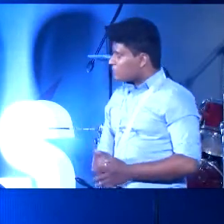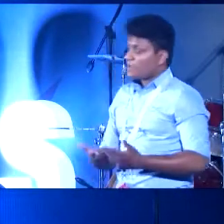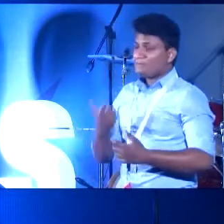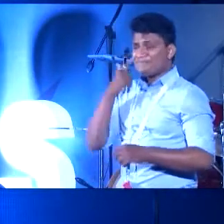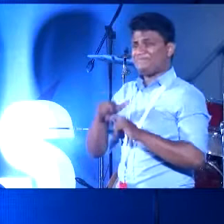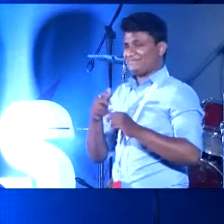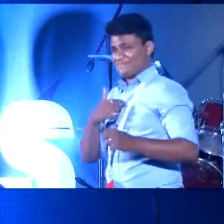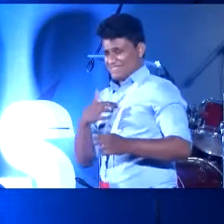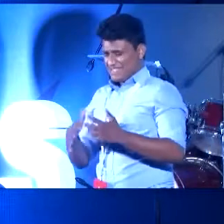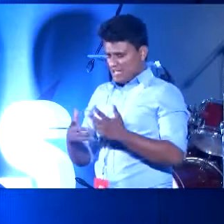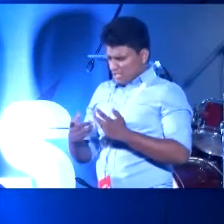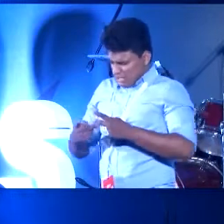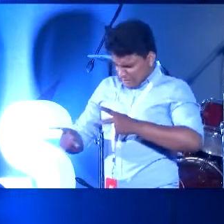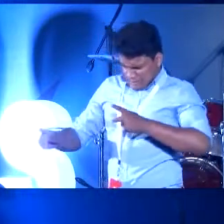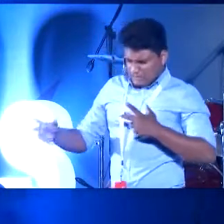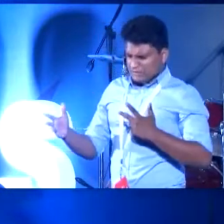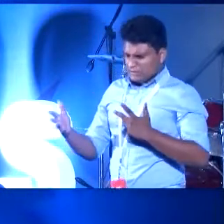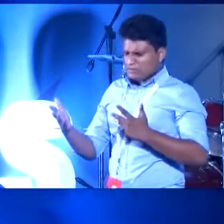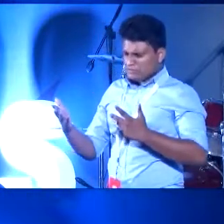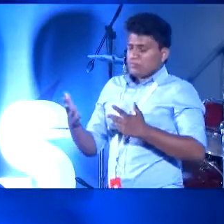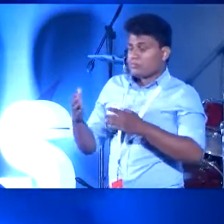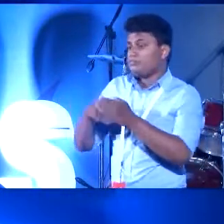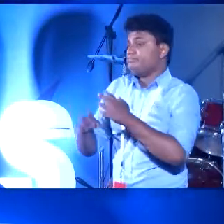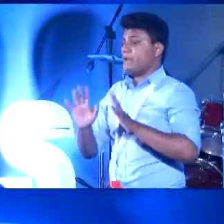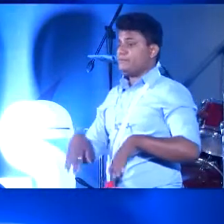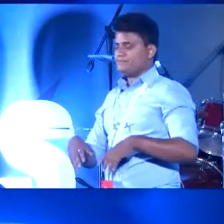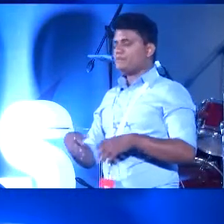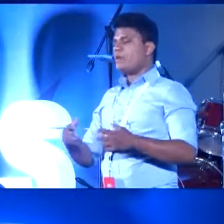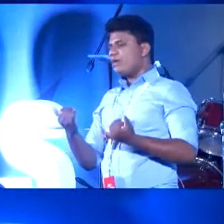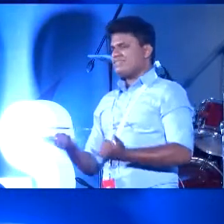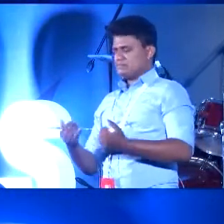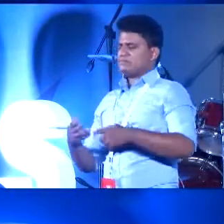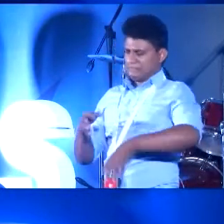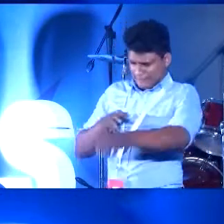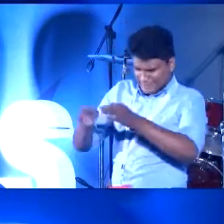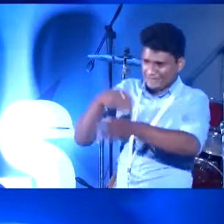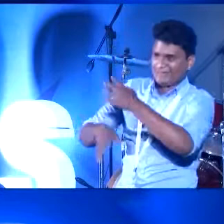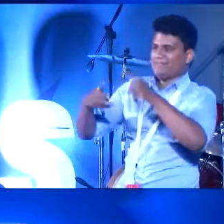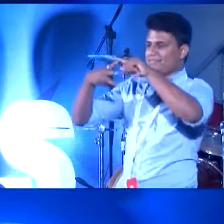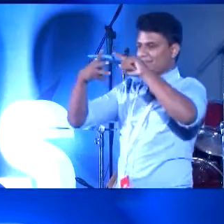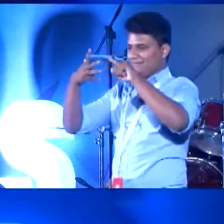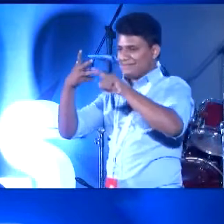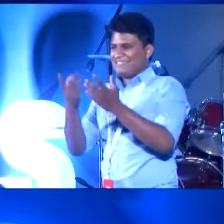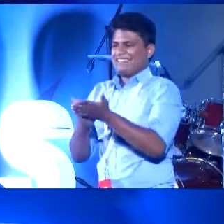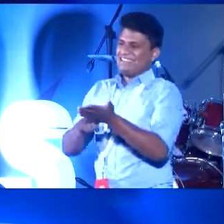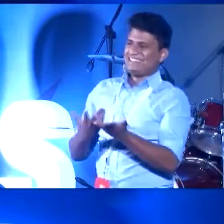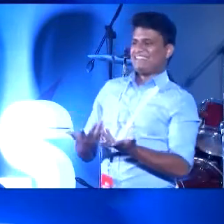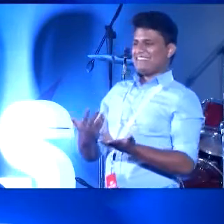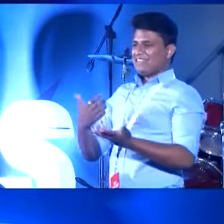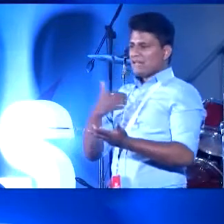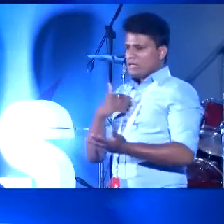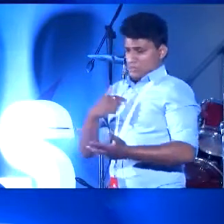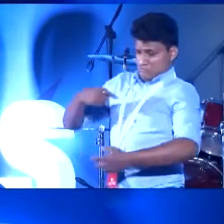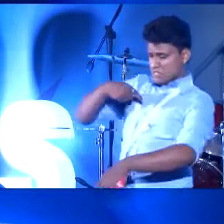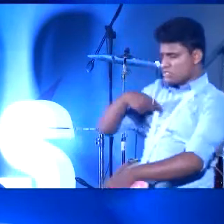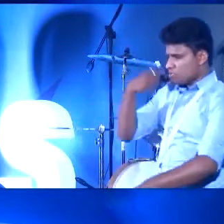us. So let's take these three things that come out of loss or pain. The dissolution of ego,